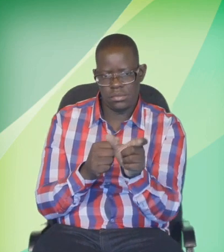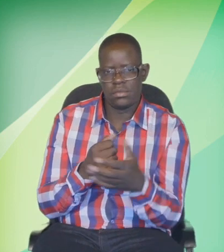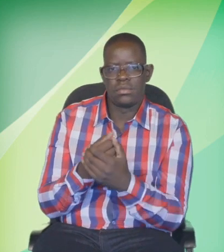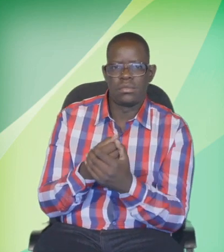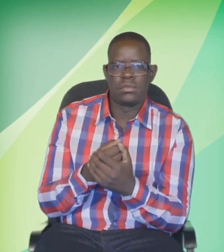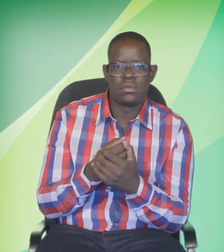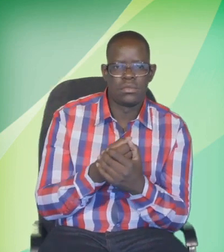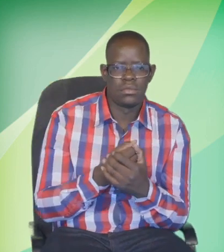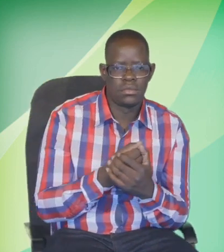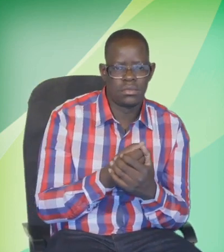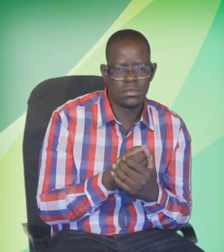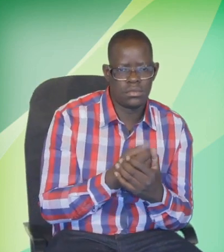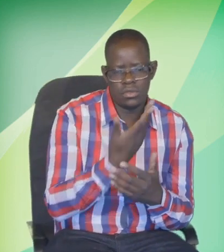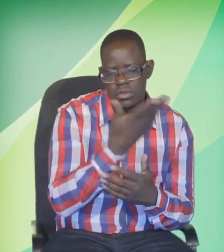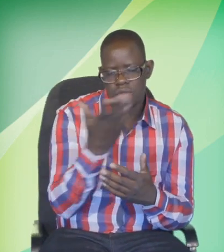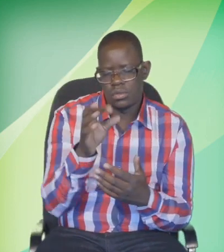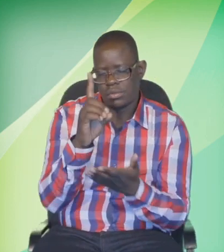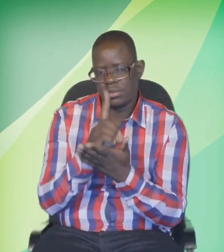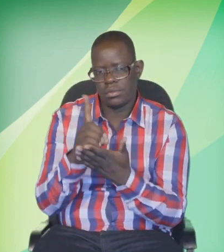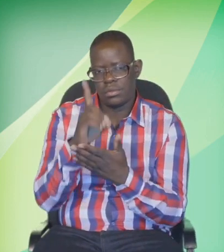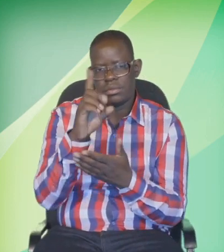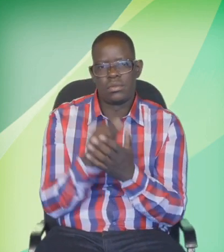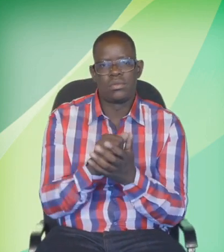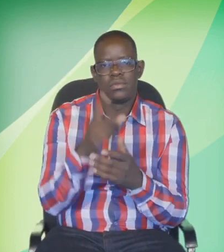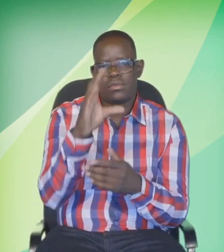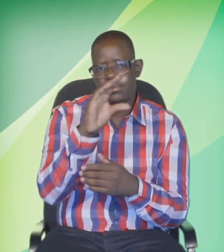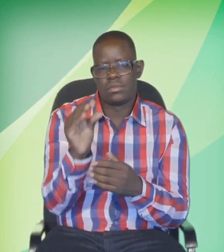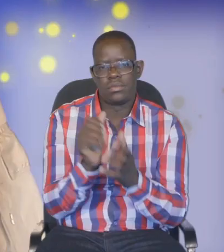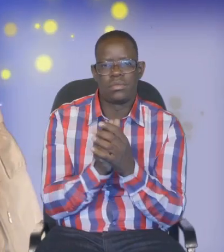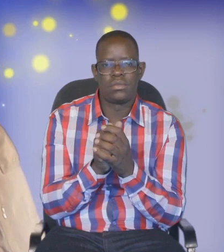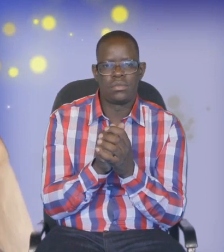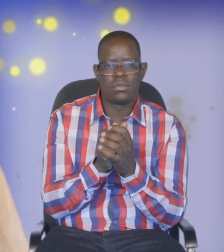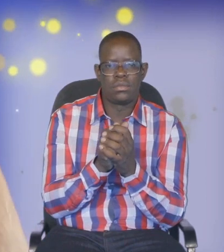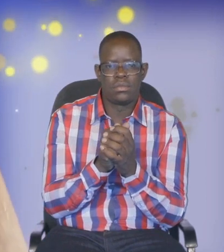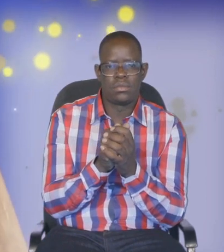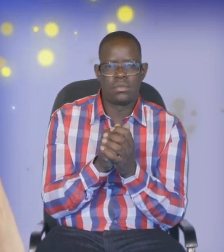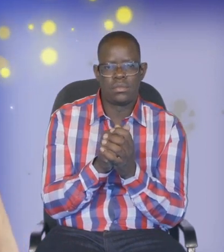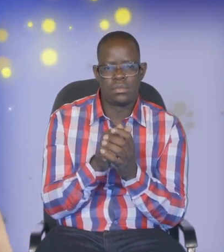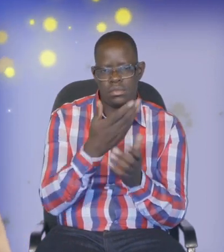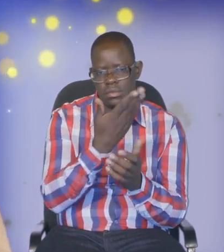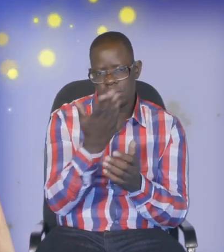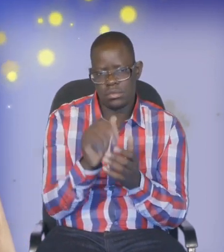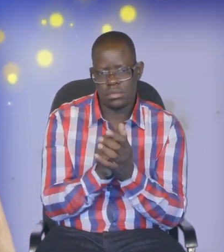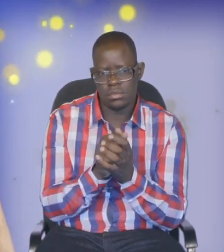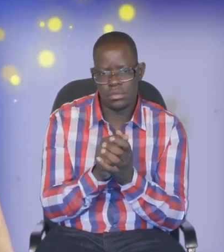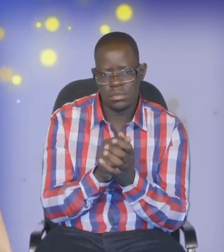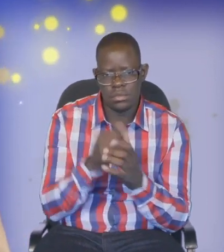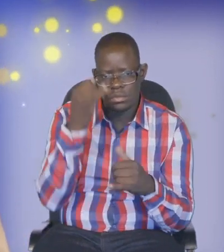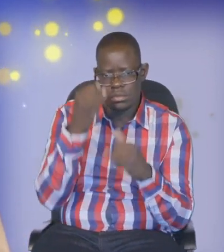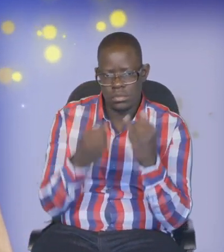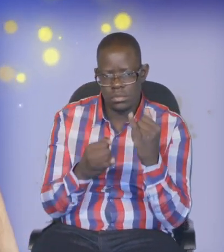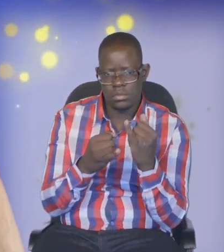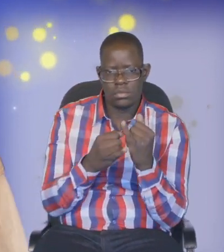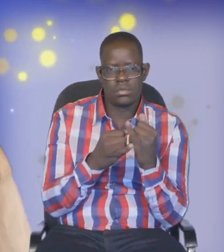drawn up to give a summary of all debtors transactions for the month. Viewers, this brings us to the end of